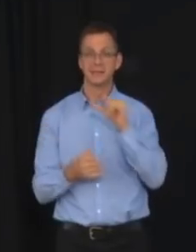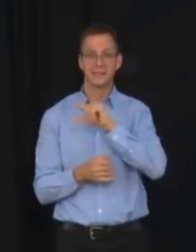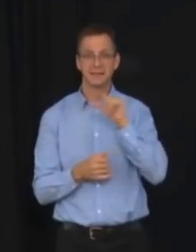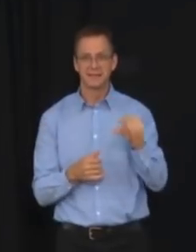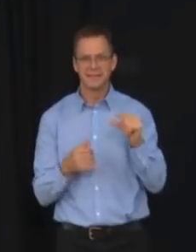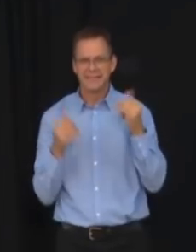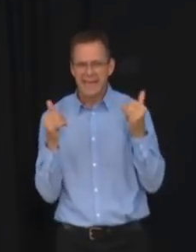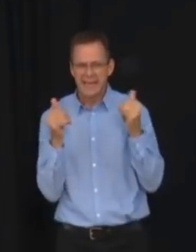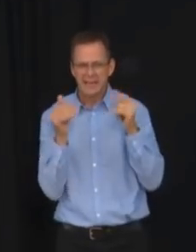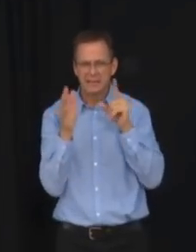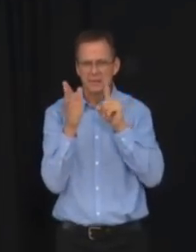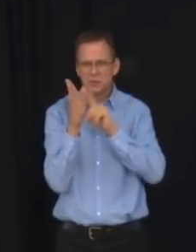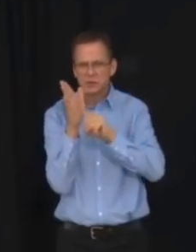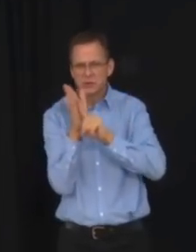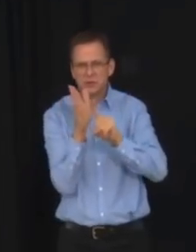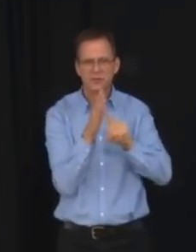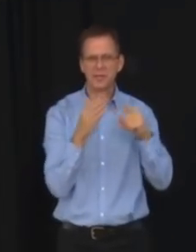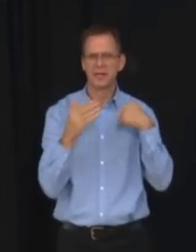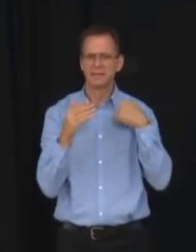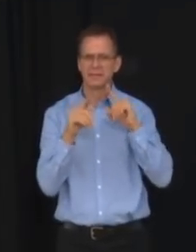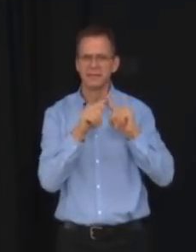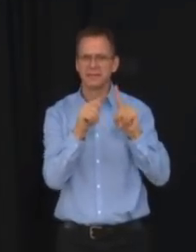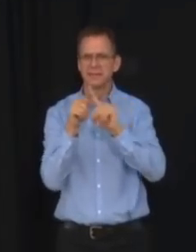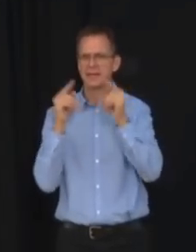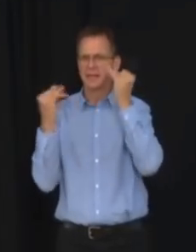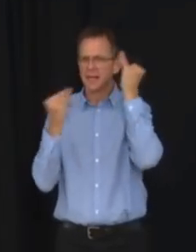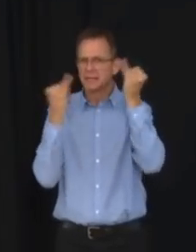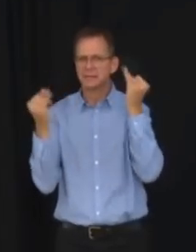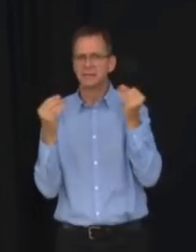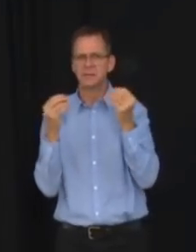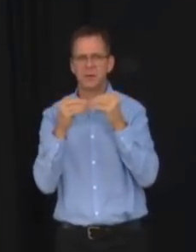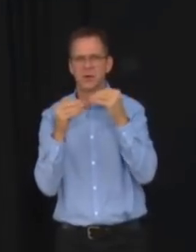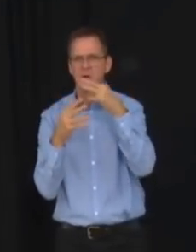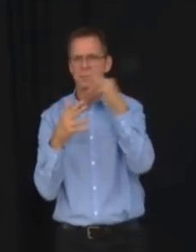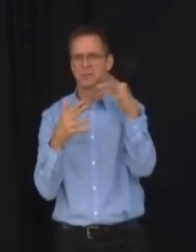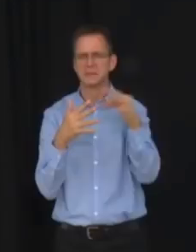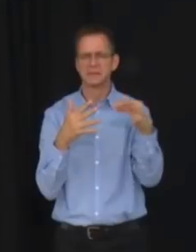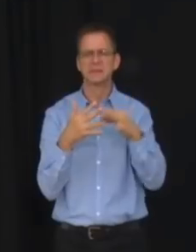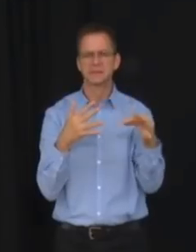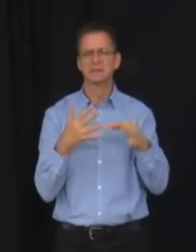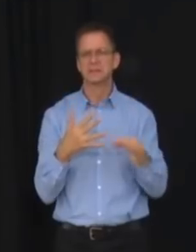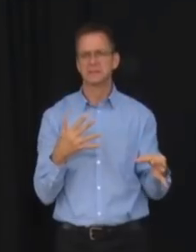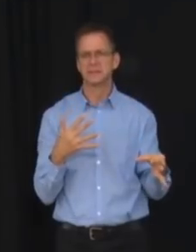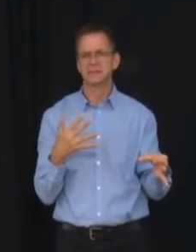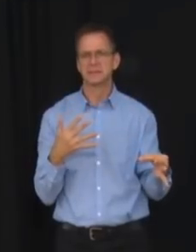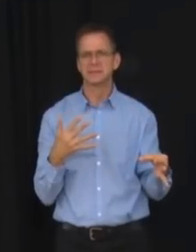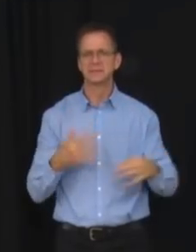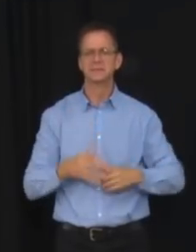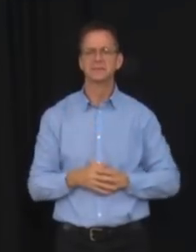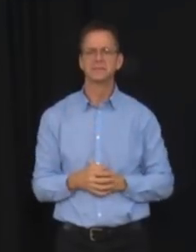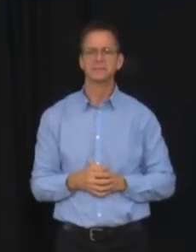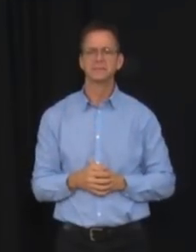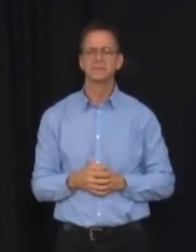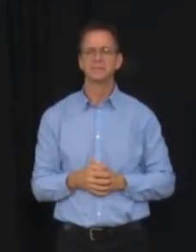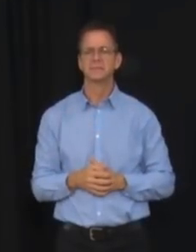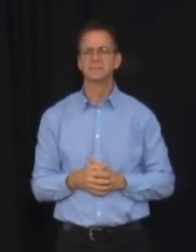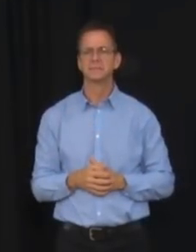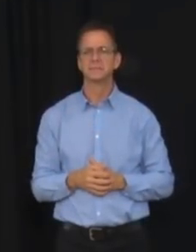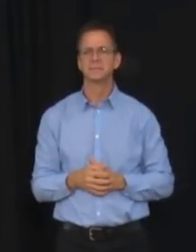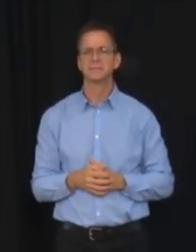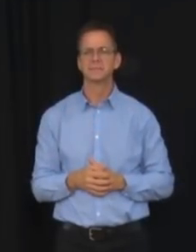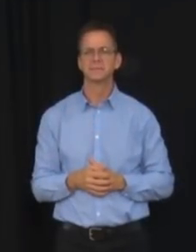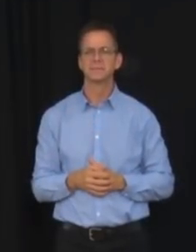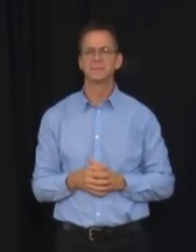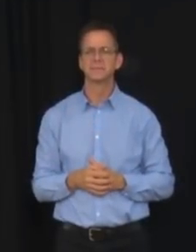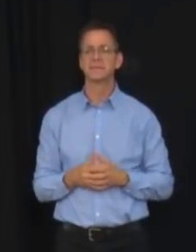time. And before I turn it over to Dr. Hinshaw, I want to express my personal condolences to those Albertans and